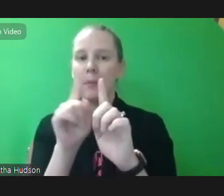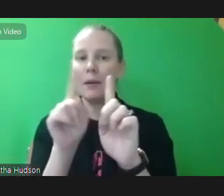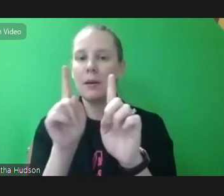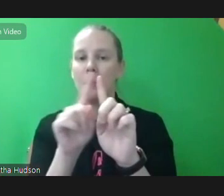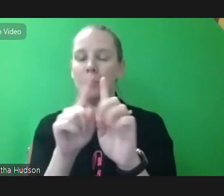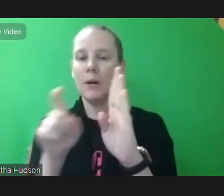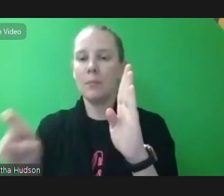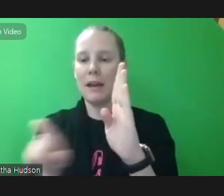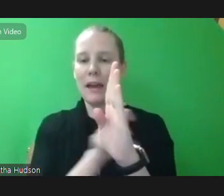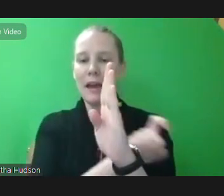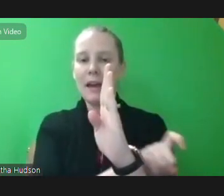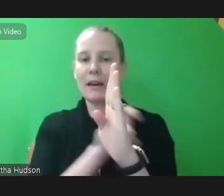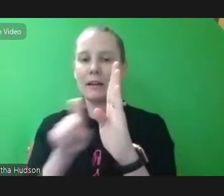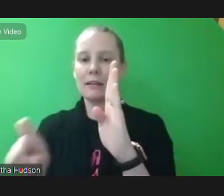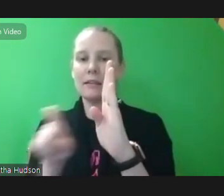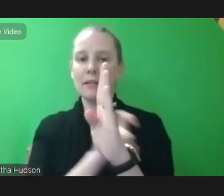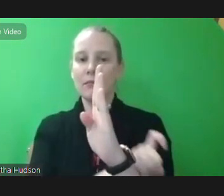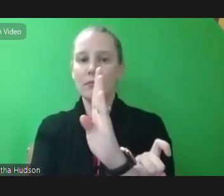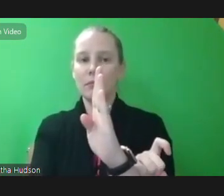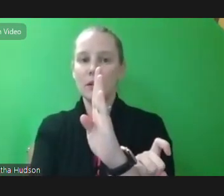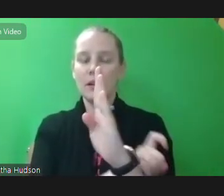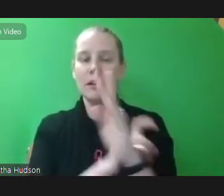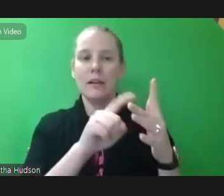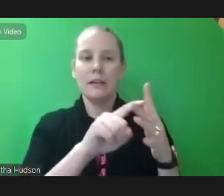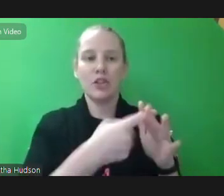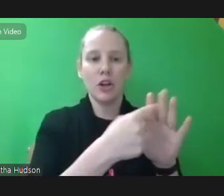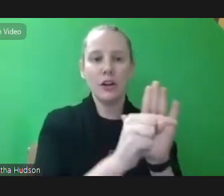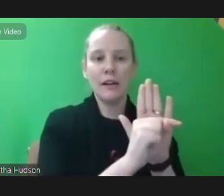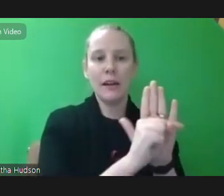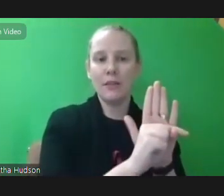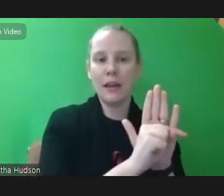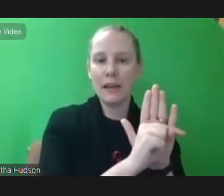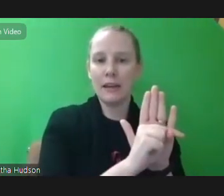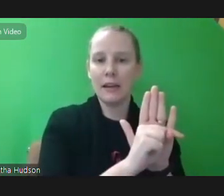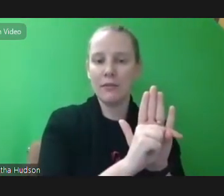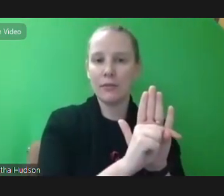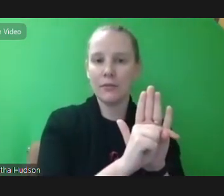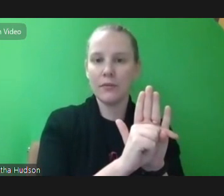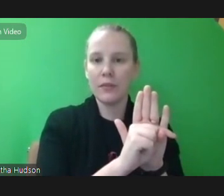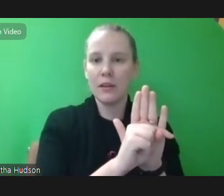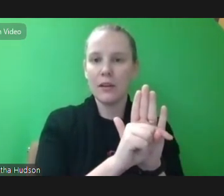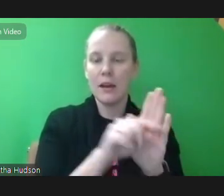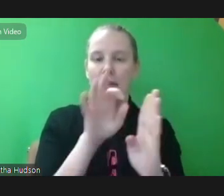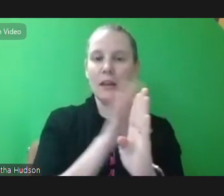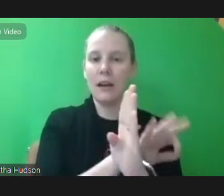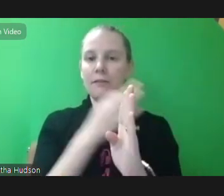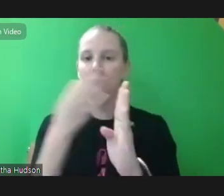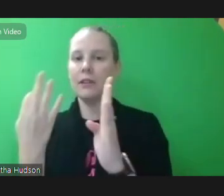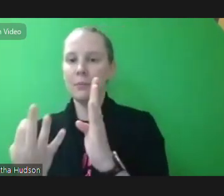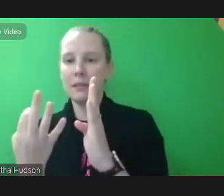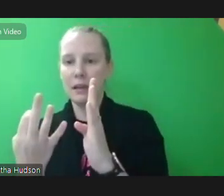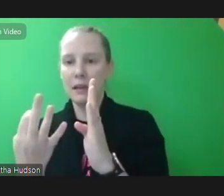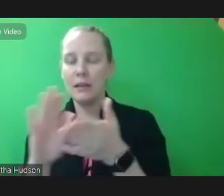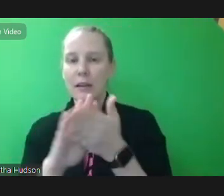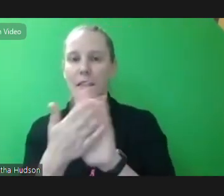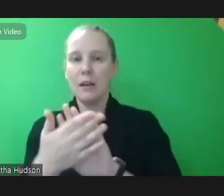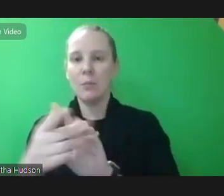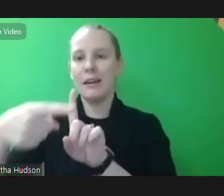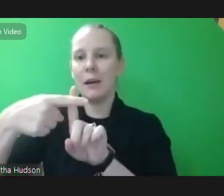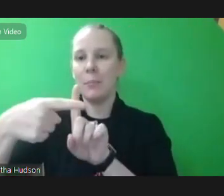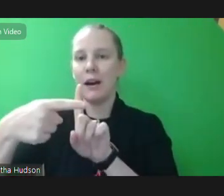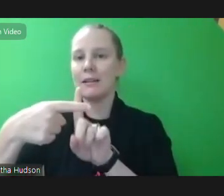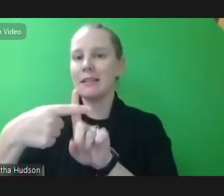same, but my x, it started out negative, and then I flipped it,